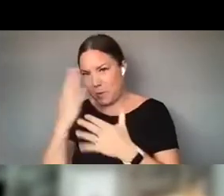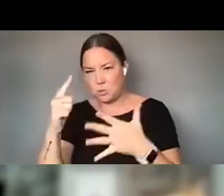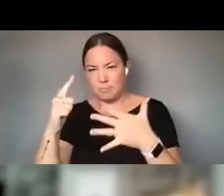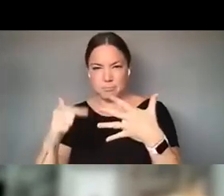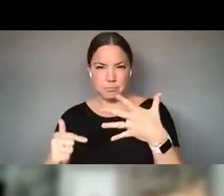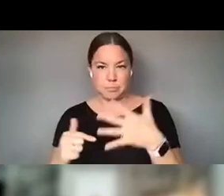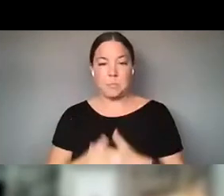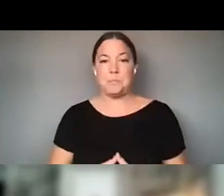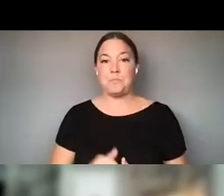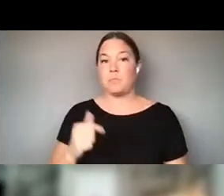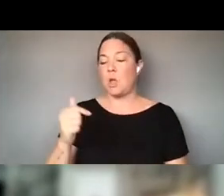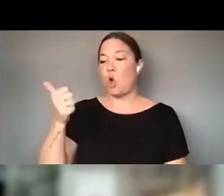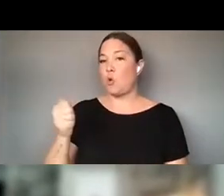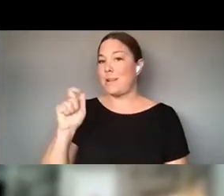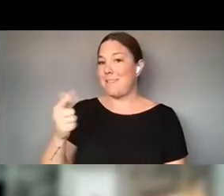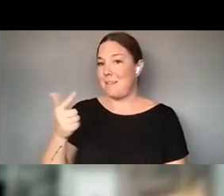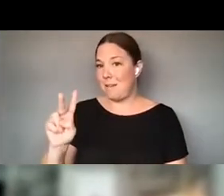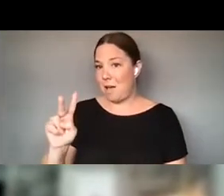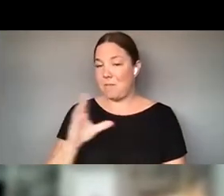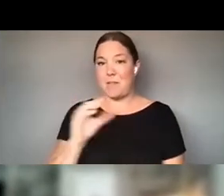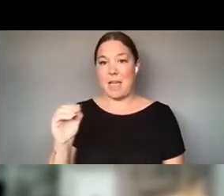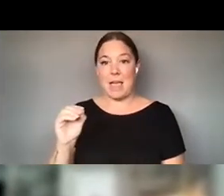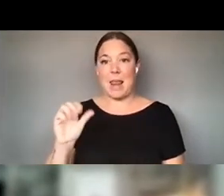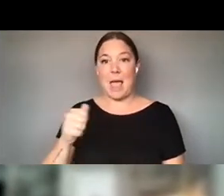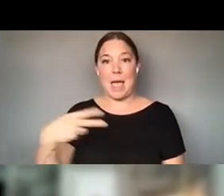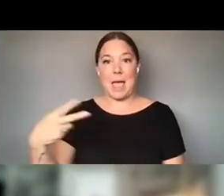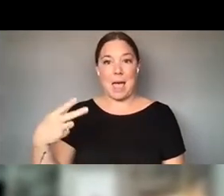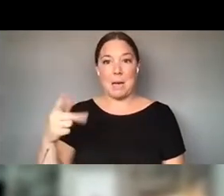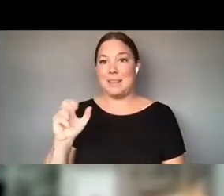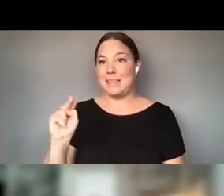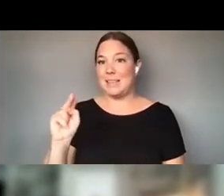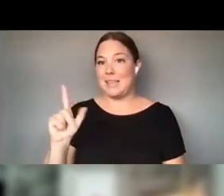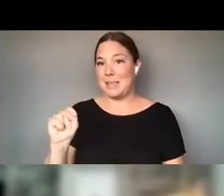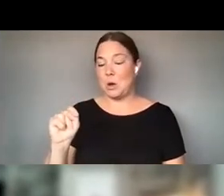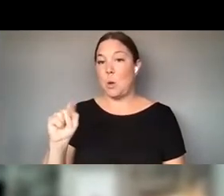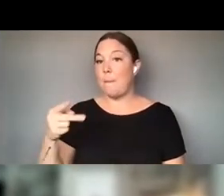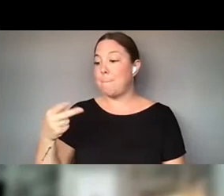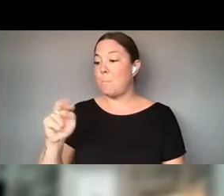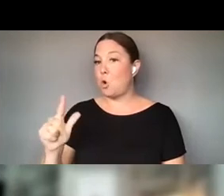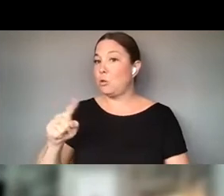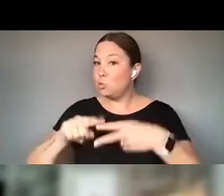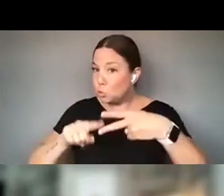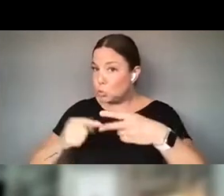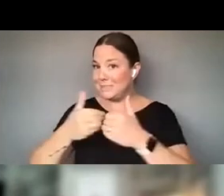Grants.gov and the Arts Endowment's Applicant Portal are two separate online systems.